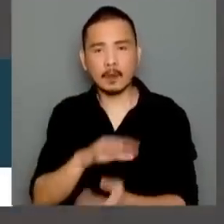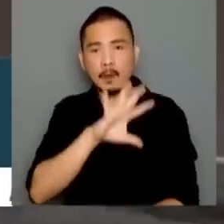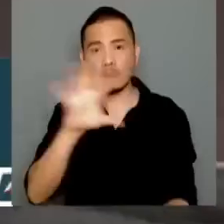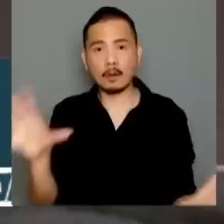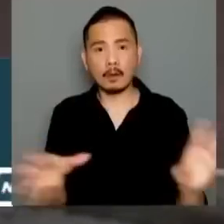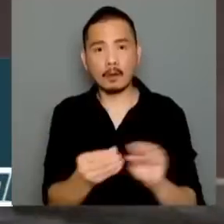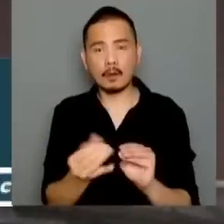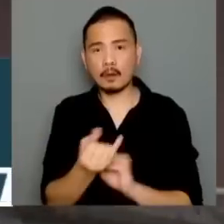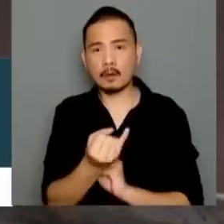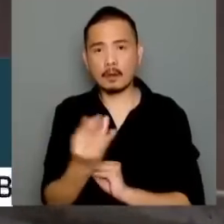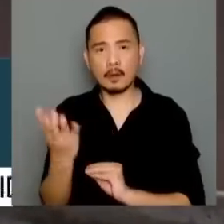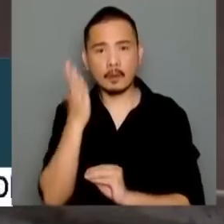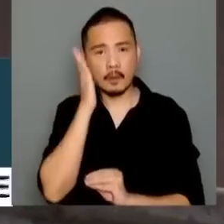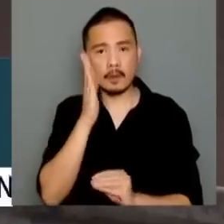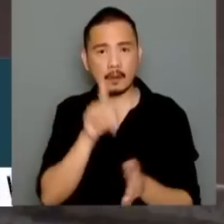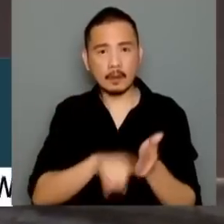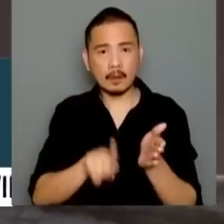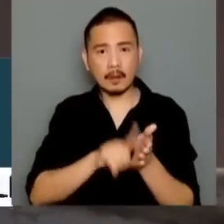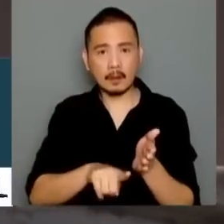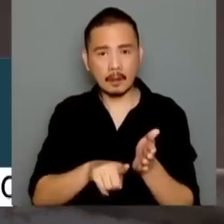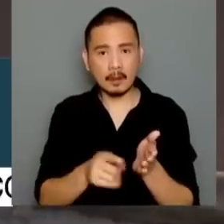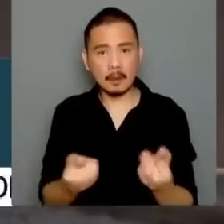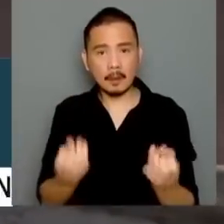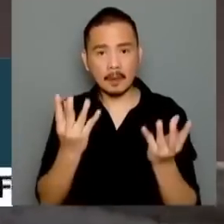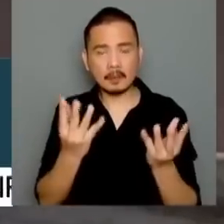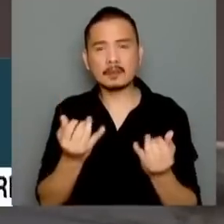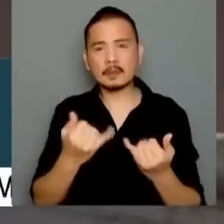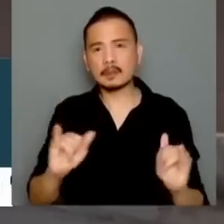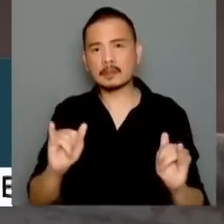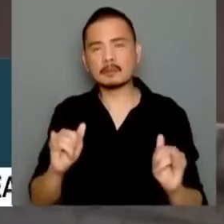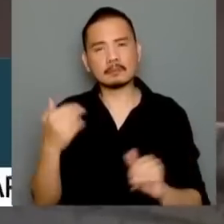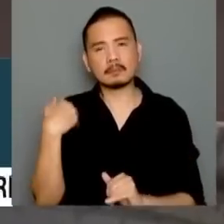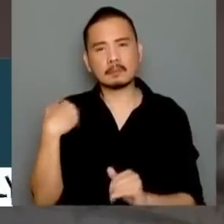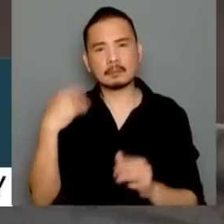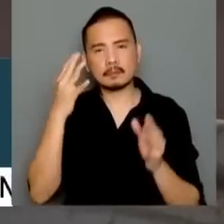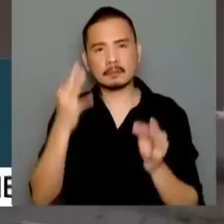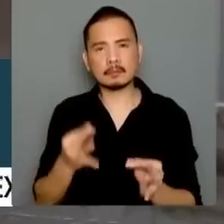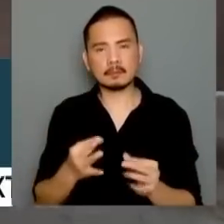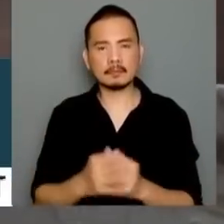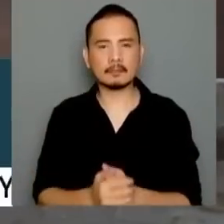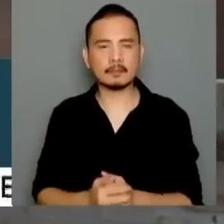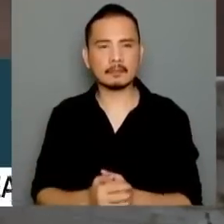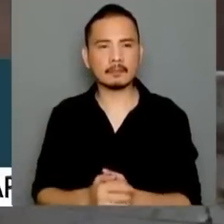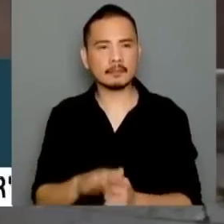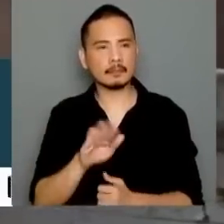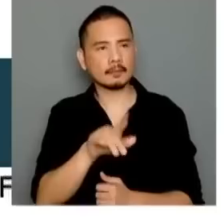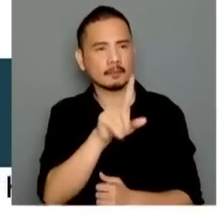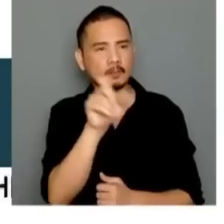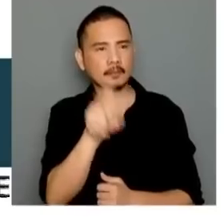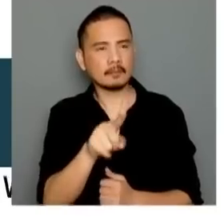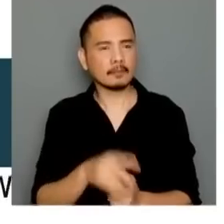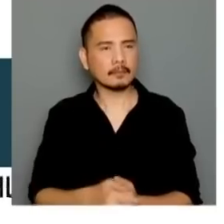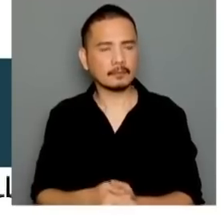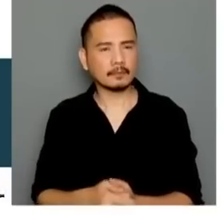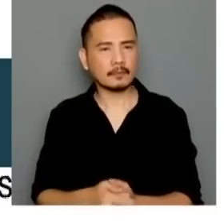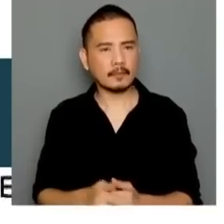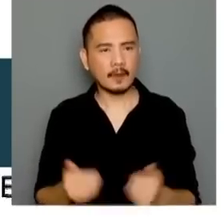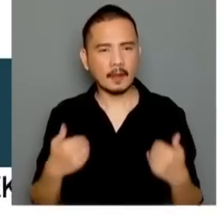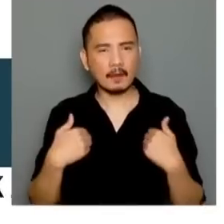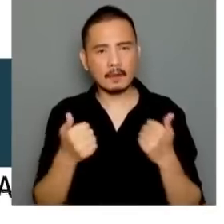will be subjected to autopsy will still have to be determined. Carmina? Bianca, do we have any information as